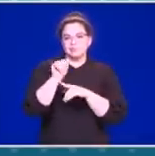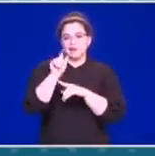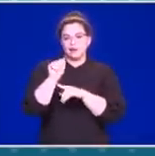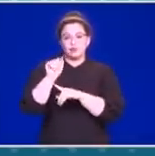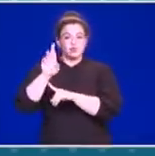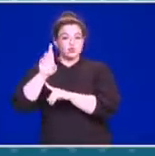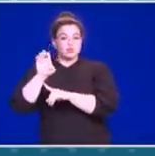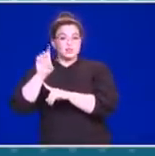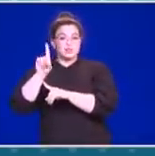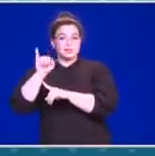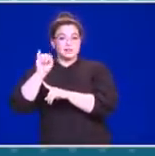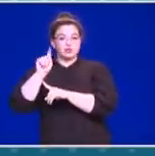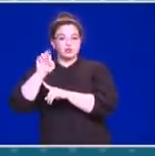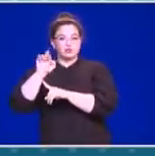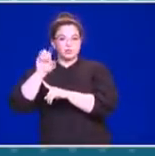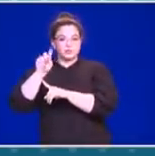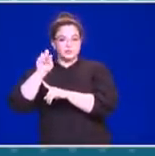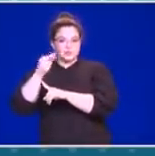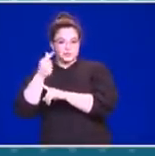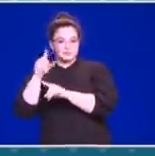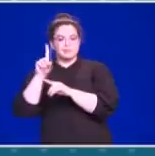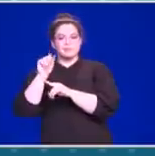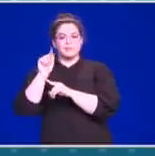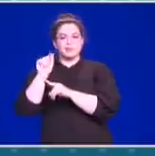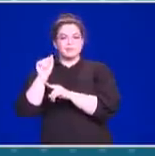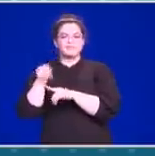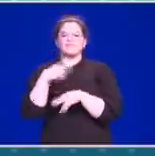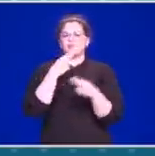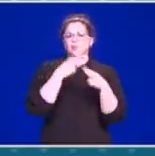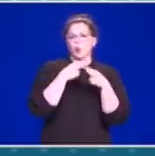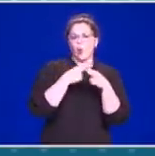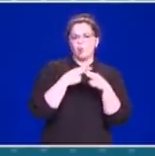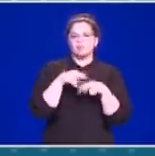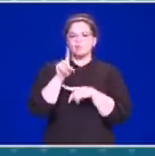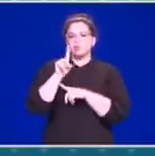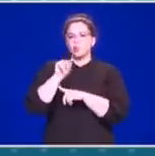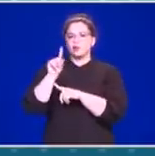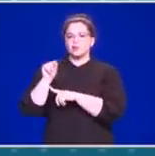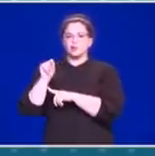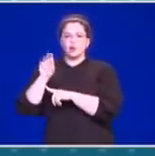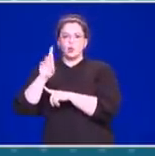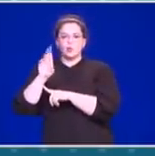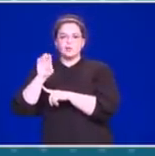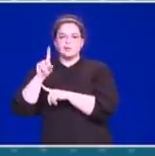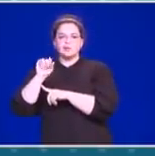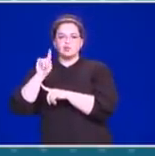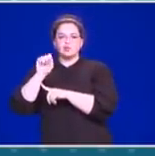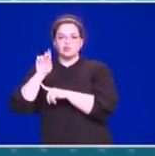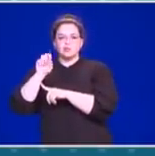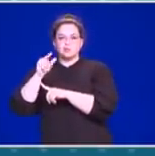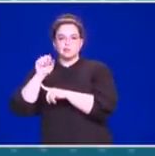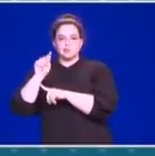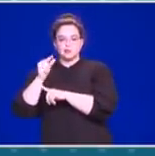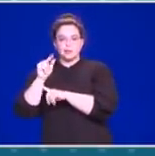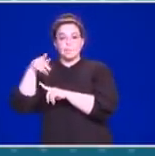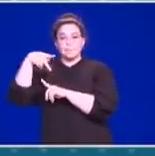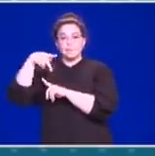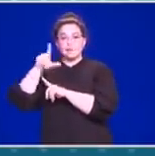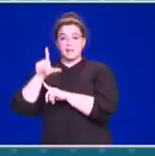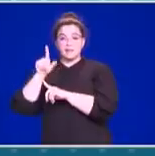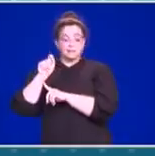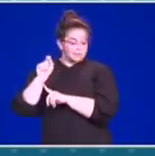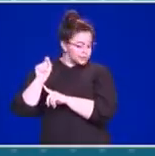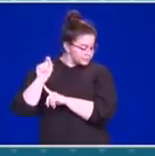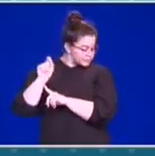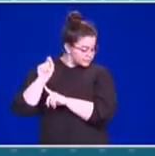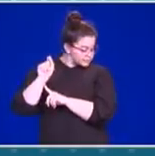redistricting data. We officially call this release the 2020 Census Redistricting Data PL 94-171 Summary